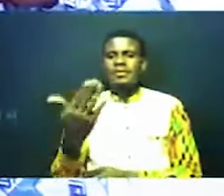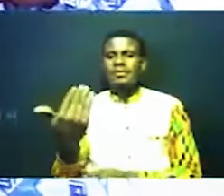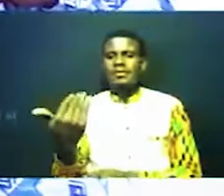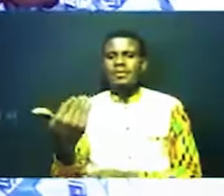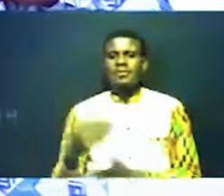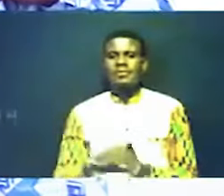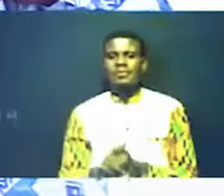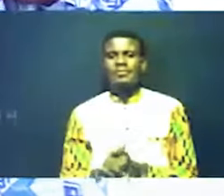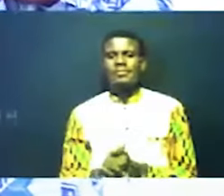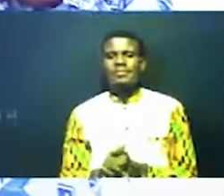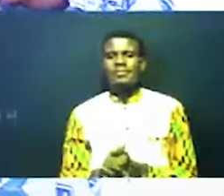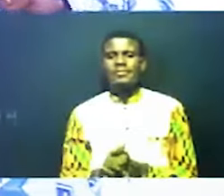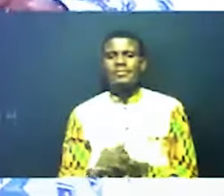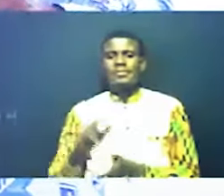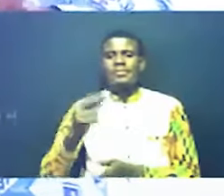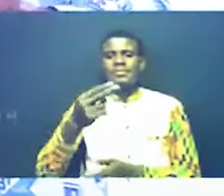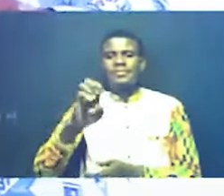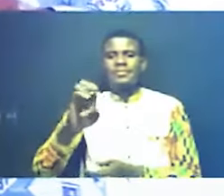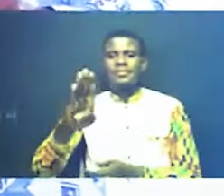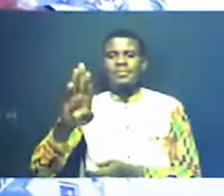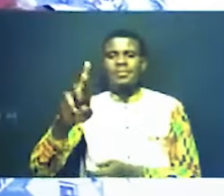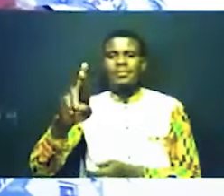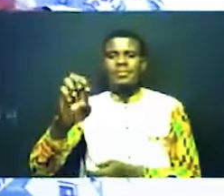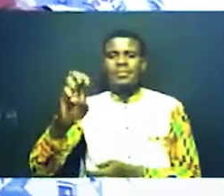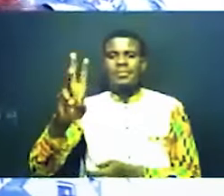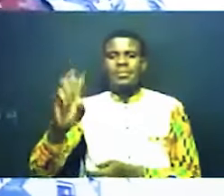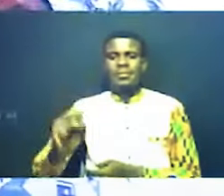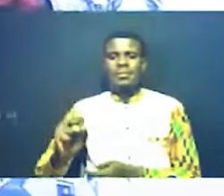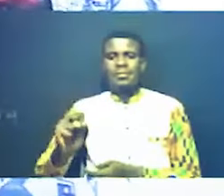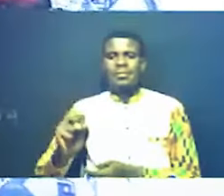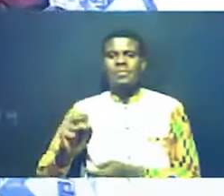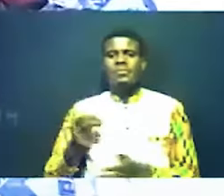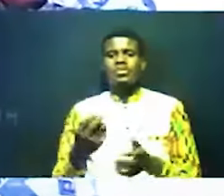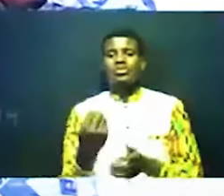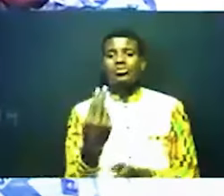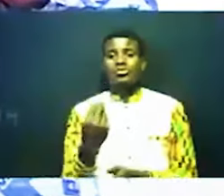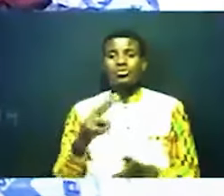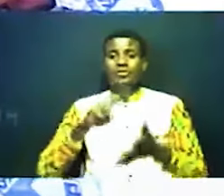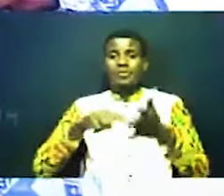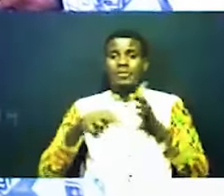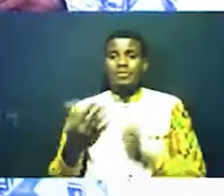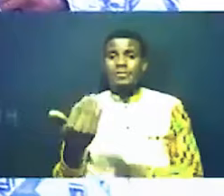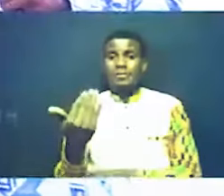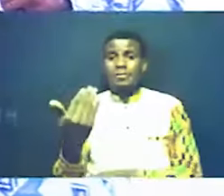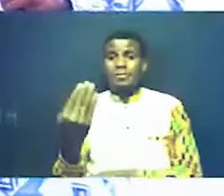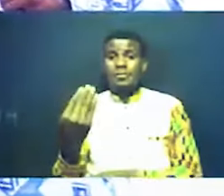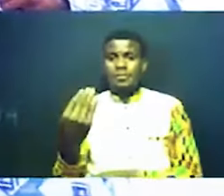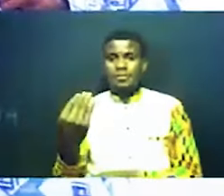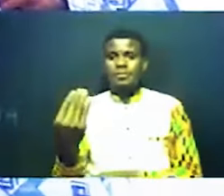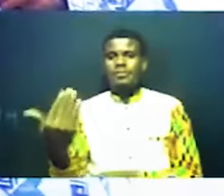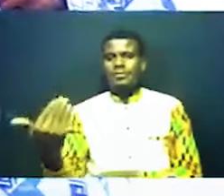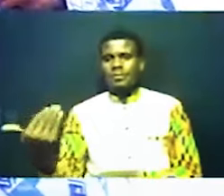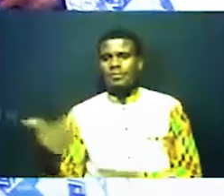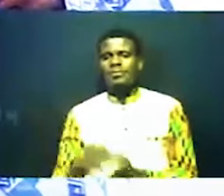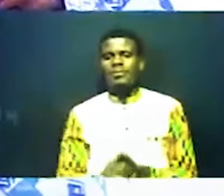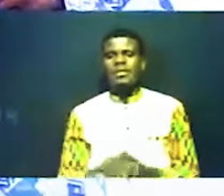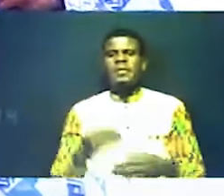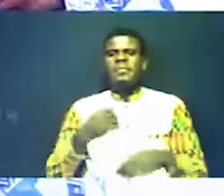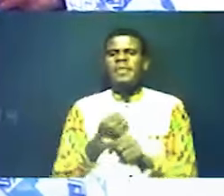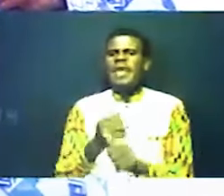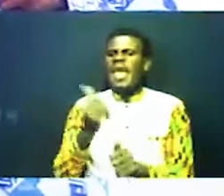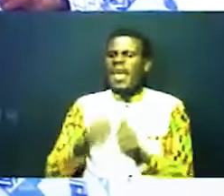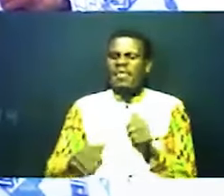Hebrews 12:14-15. Hebrews 12:14. Make every effort to live in peace